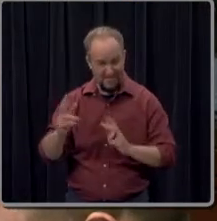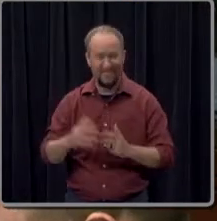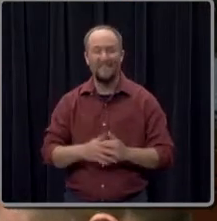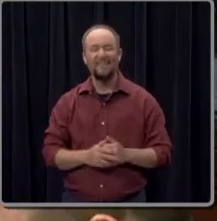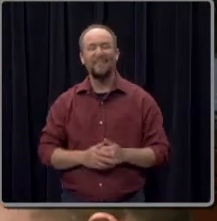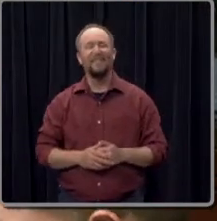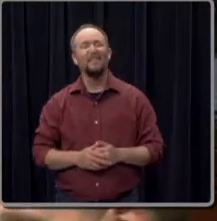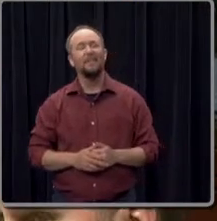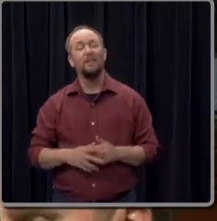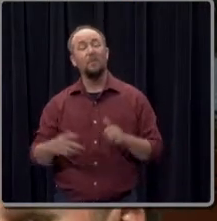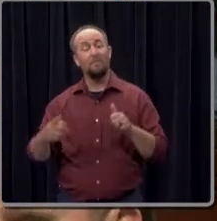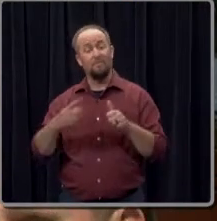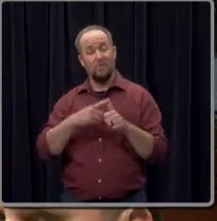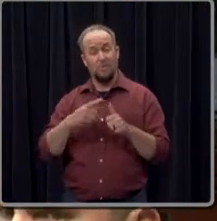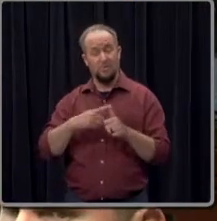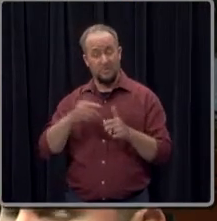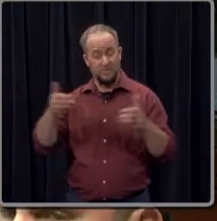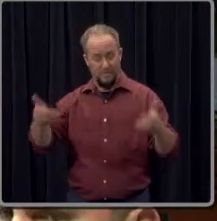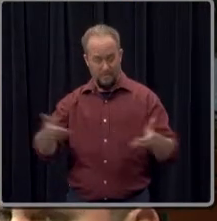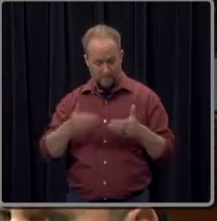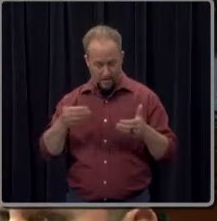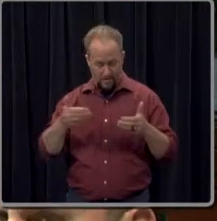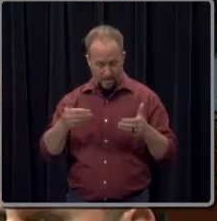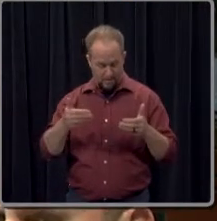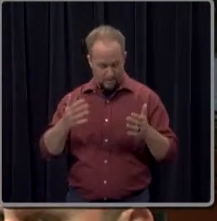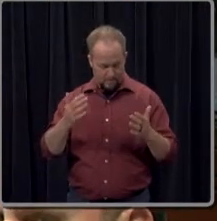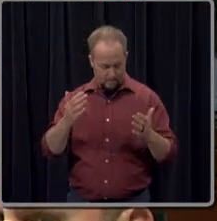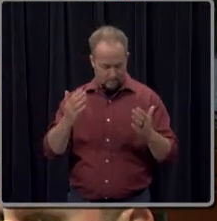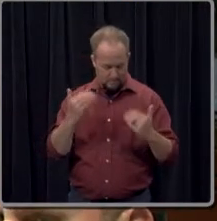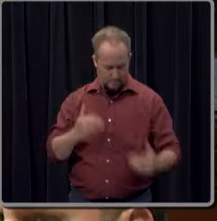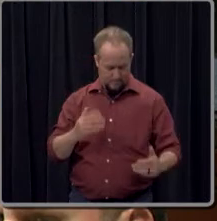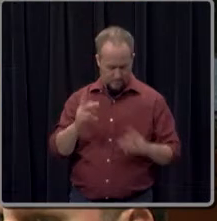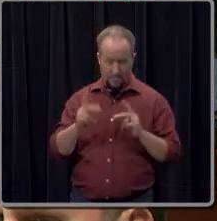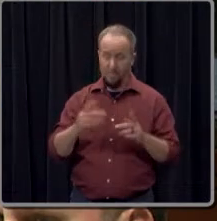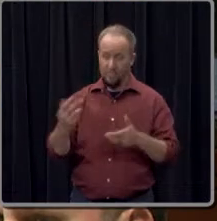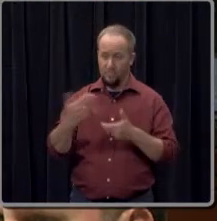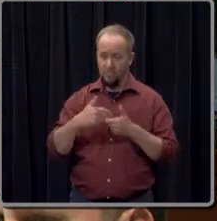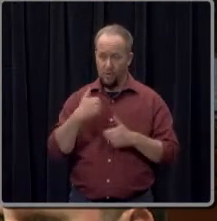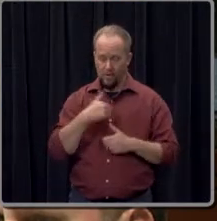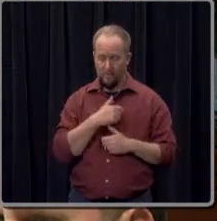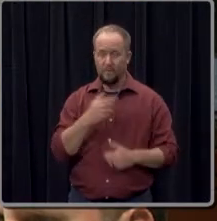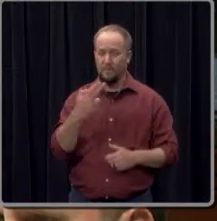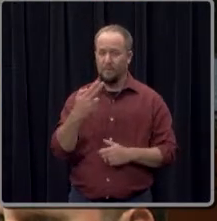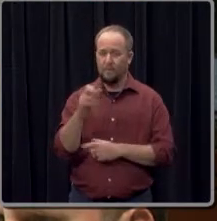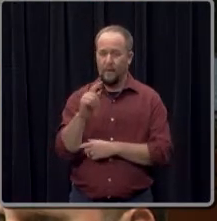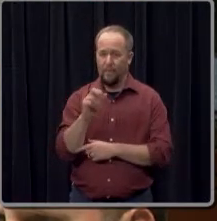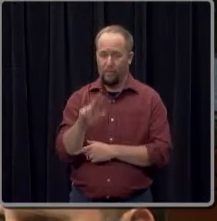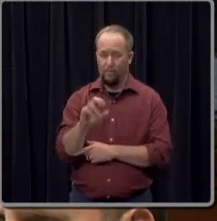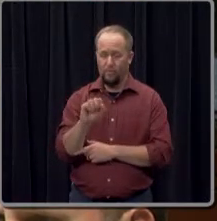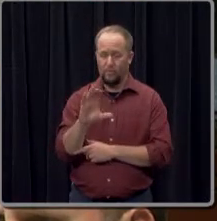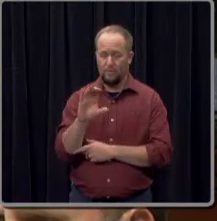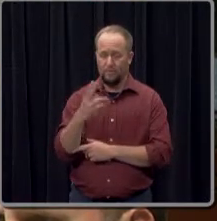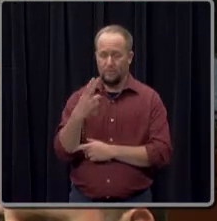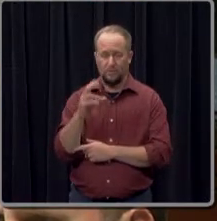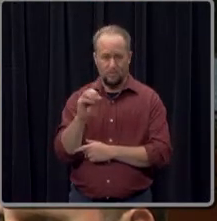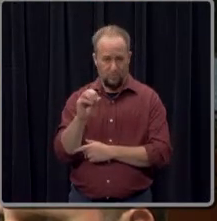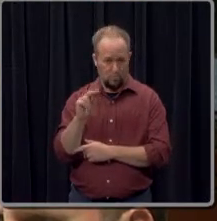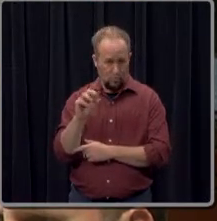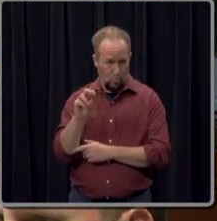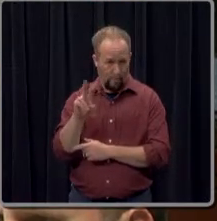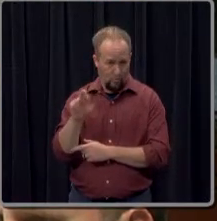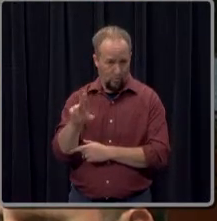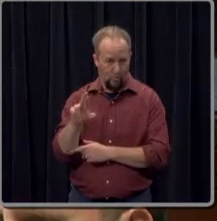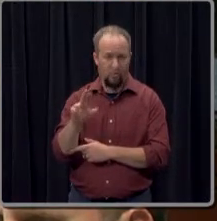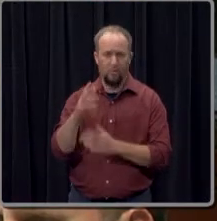And first, I would like to invite the following people up to join us. Heather Schoonover, Olathe Public Schools Director of